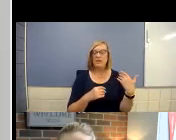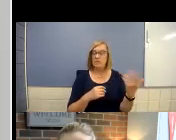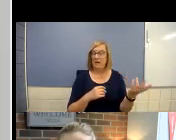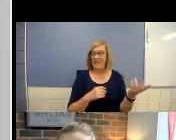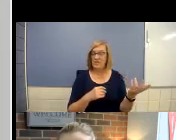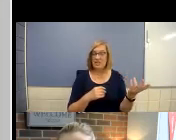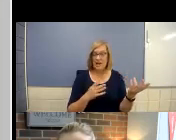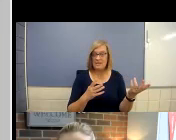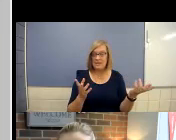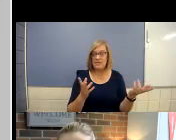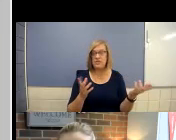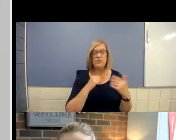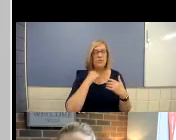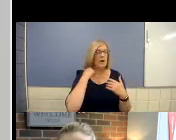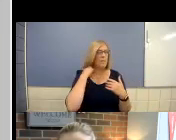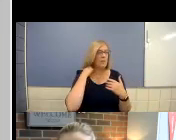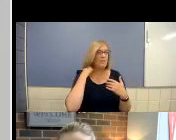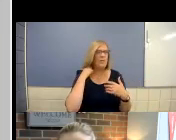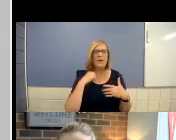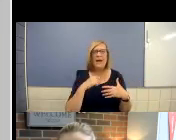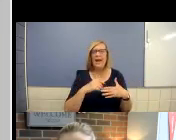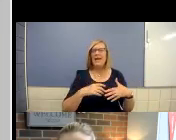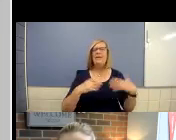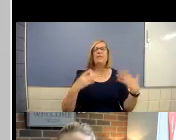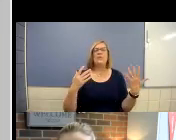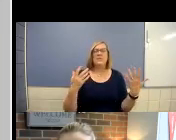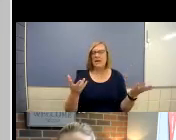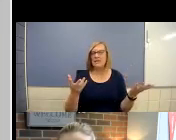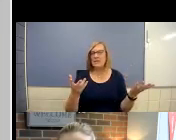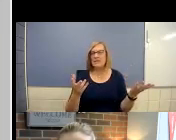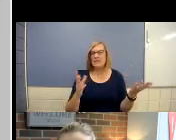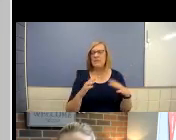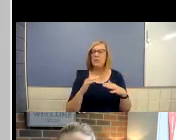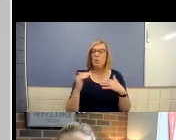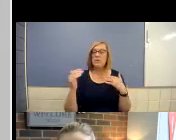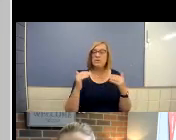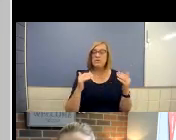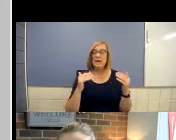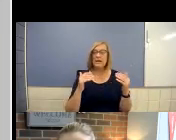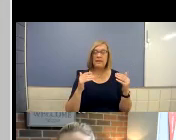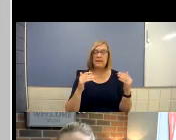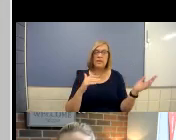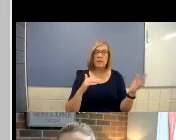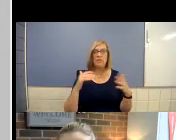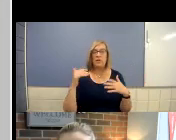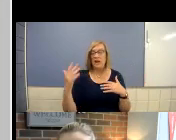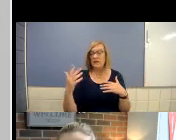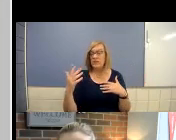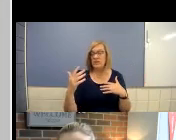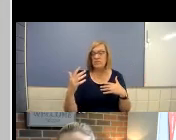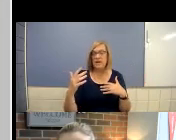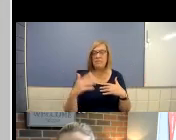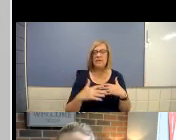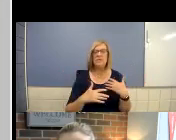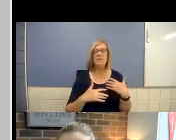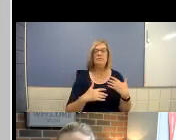and a human biology class to get you ready for any of those science type courses at K-12 or college